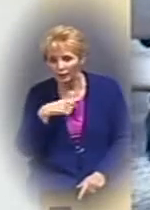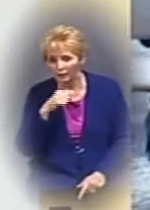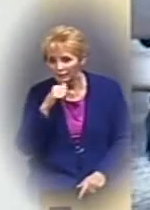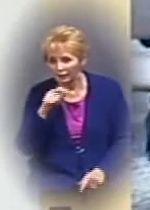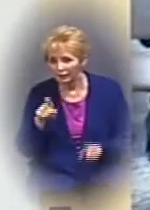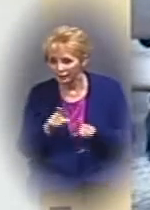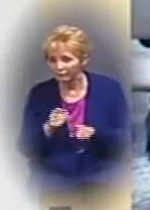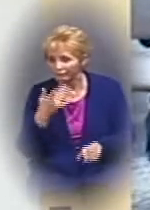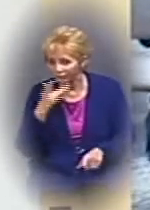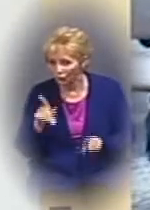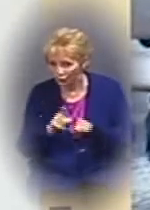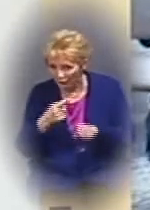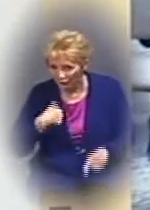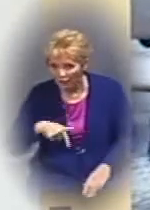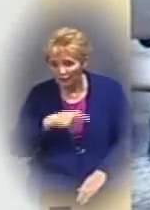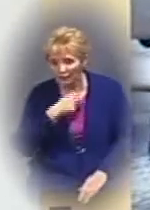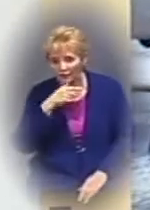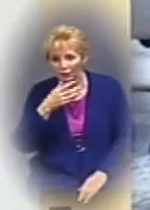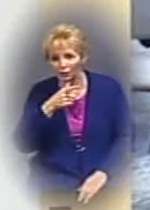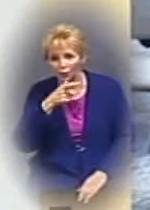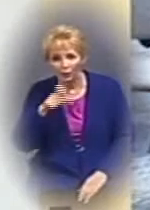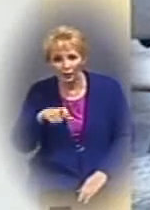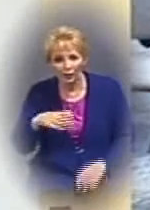fortunate, those who are in need of housing.